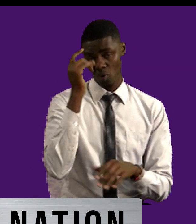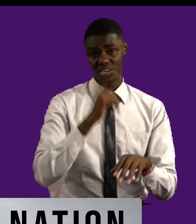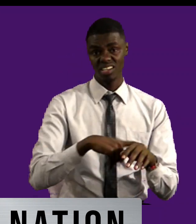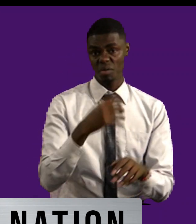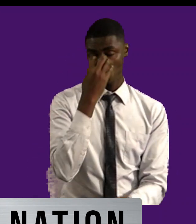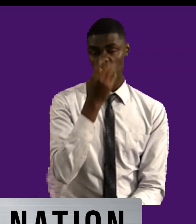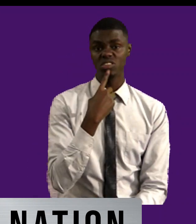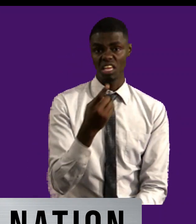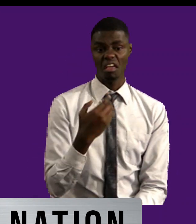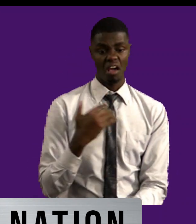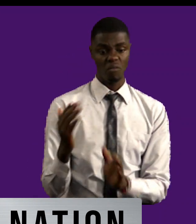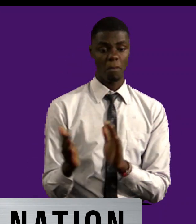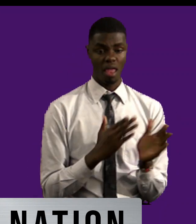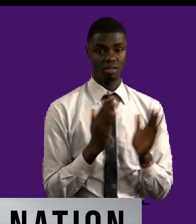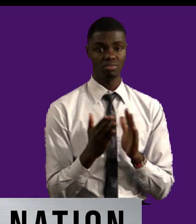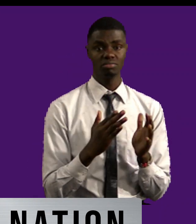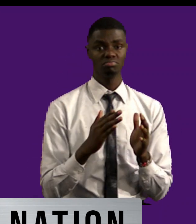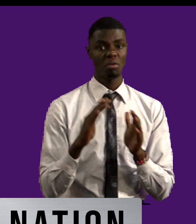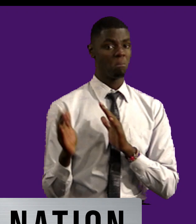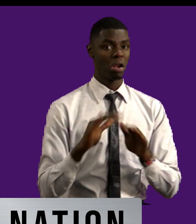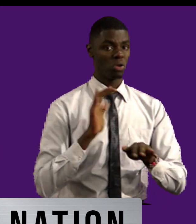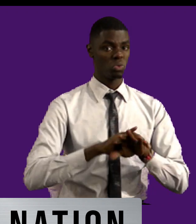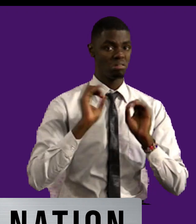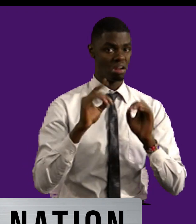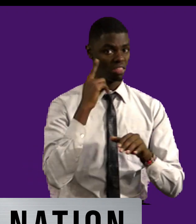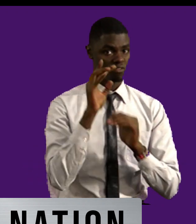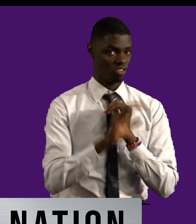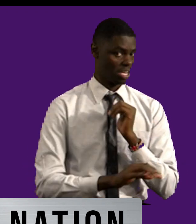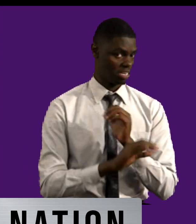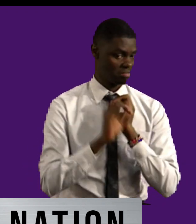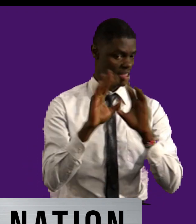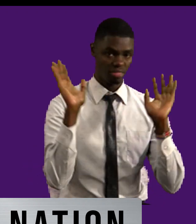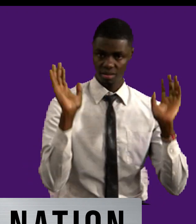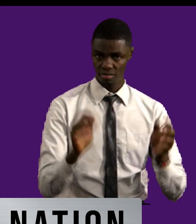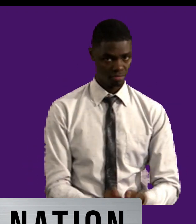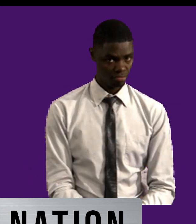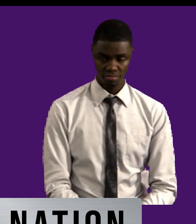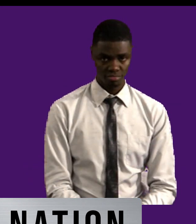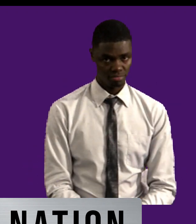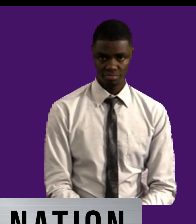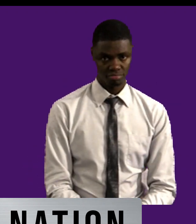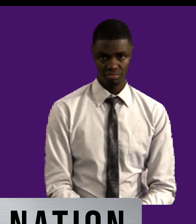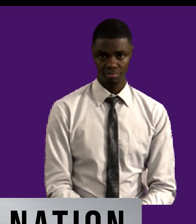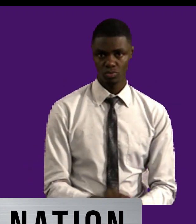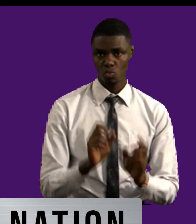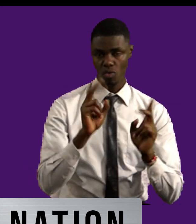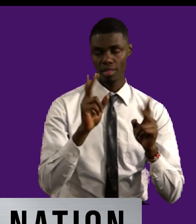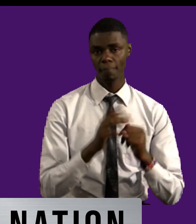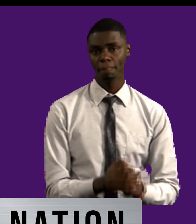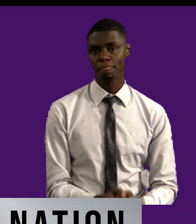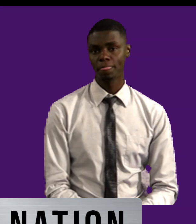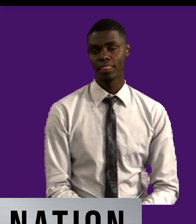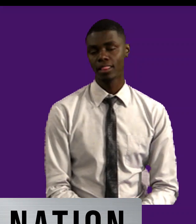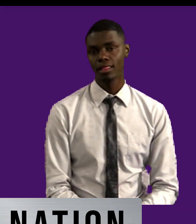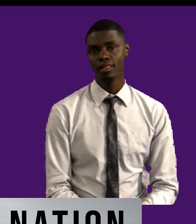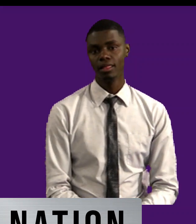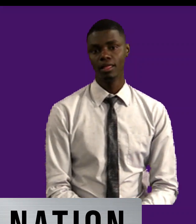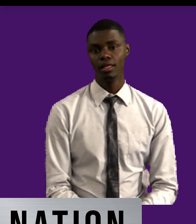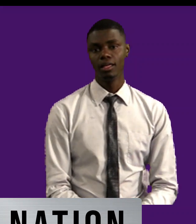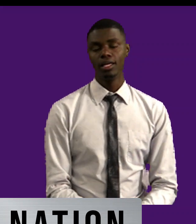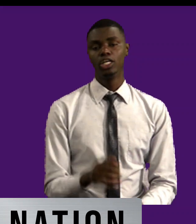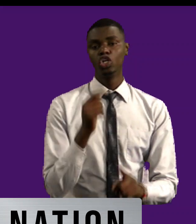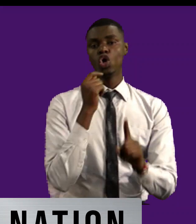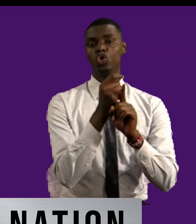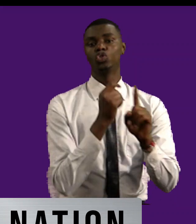Ruto says he has a plan, it's not a good plan for this country. All right. Yeah. So,